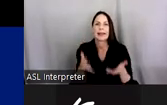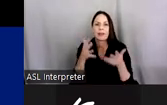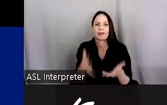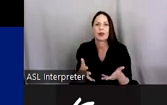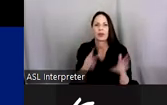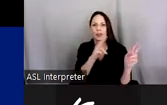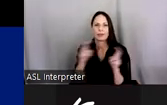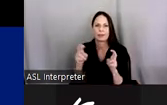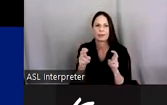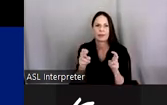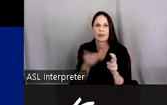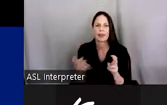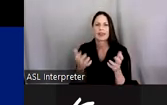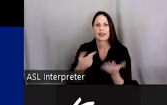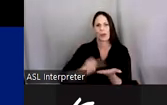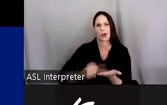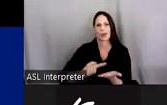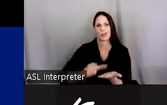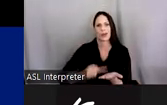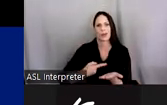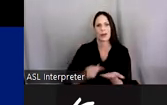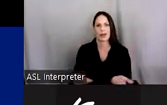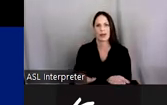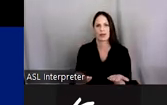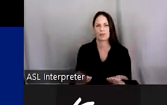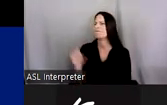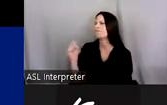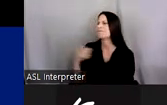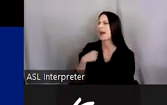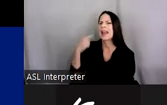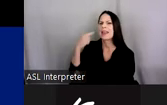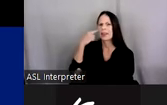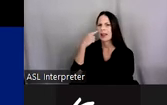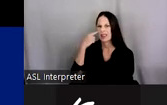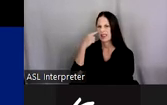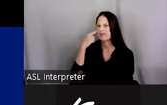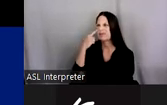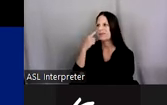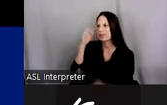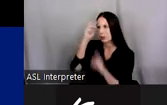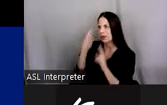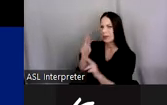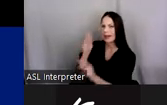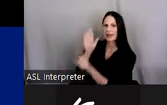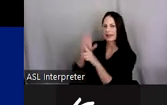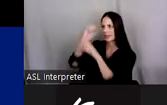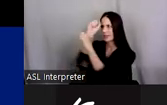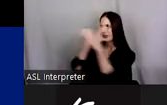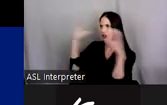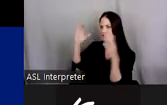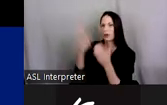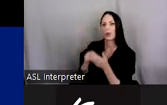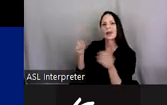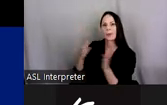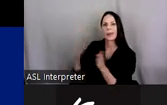here. Yeah, I think out of respect for Bob's, his vision of what he was planning on doing with this,